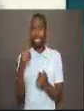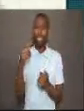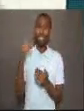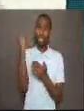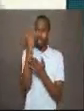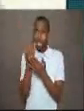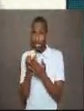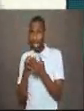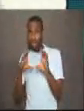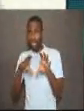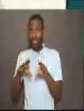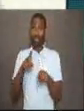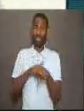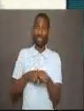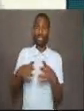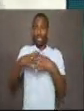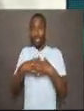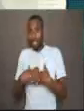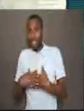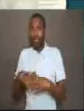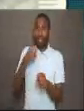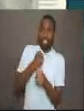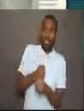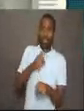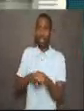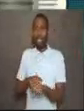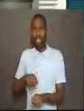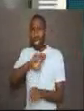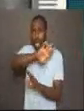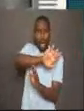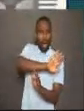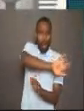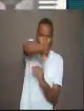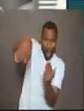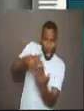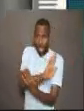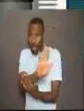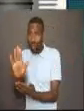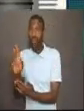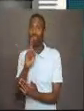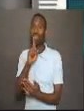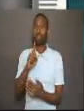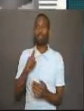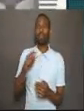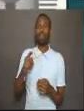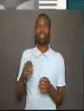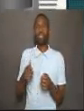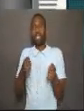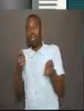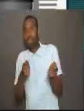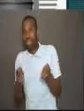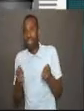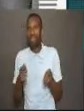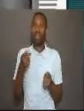a working engine, most of you will immediately think of a vehicle like a car